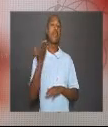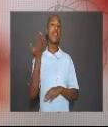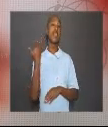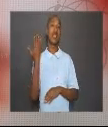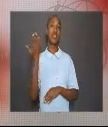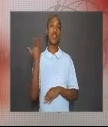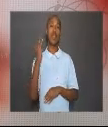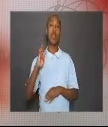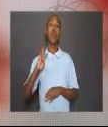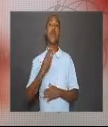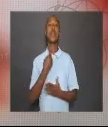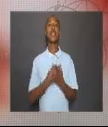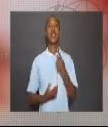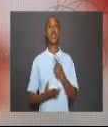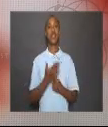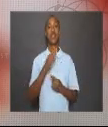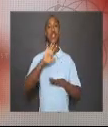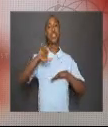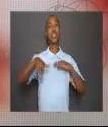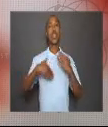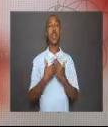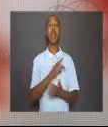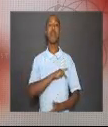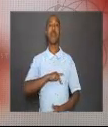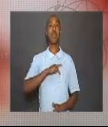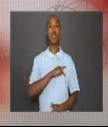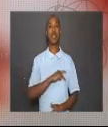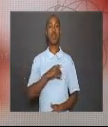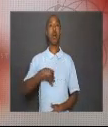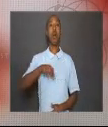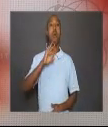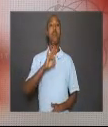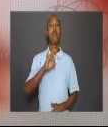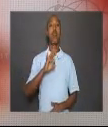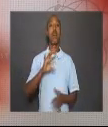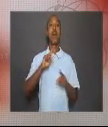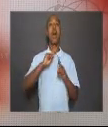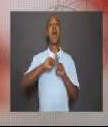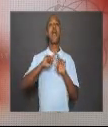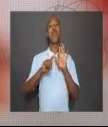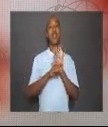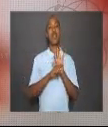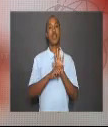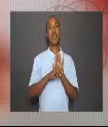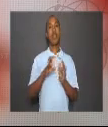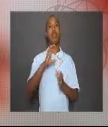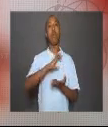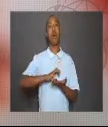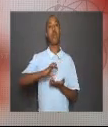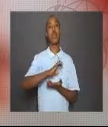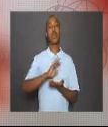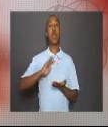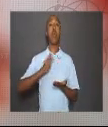Previously, we discussed the general properties of ionic compounds.